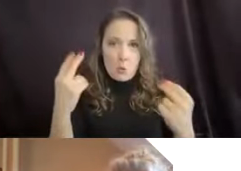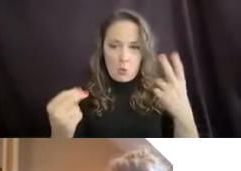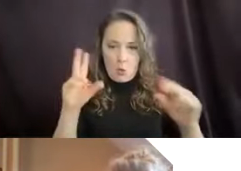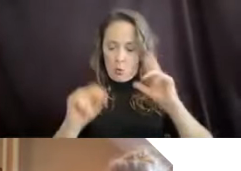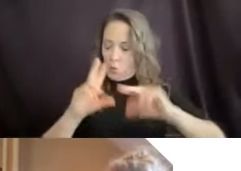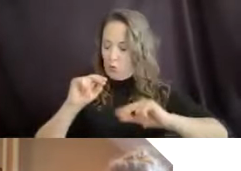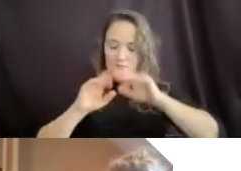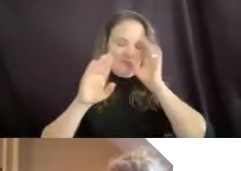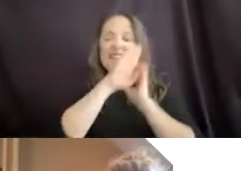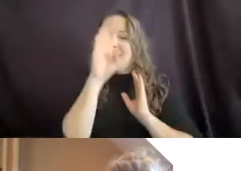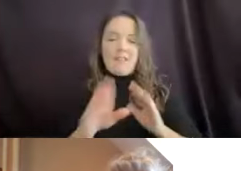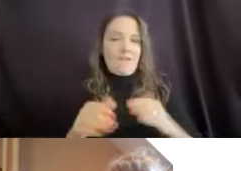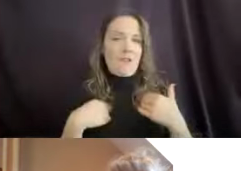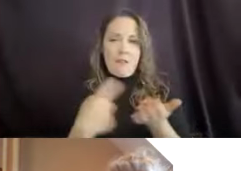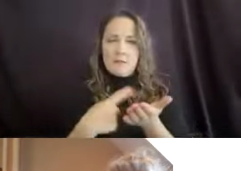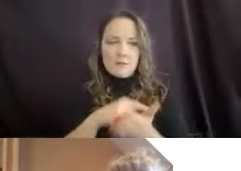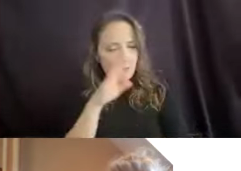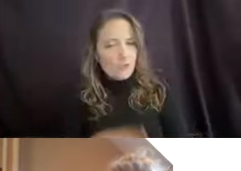a conversation.